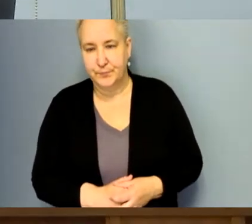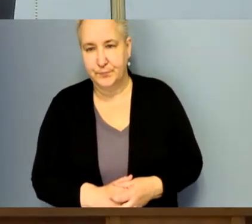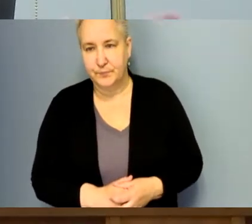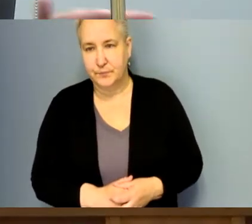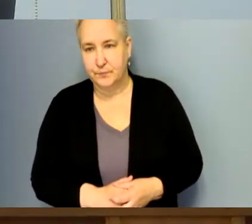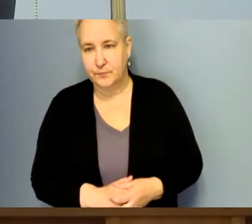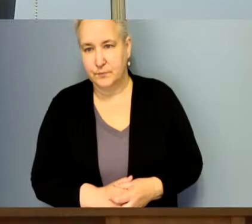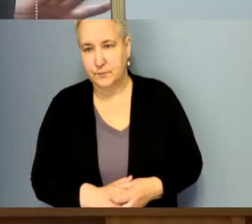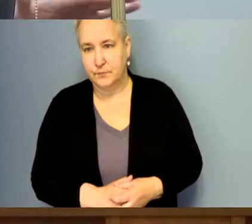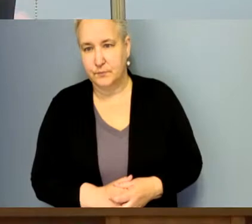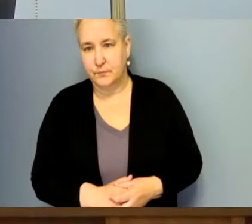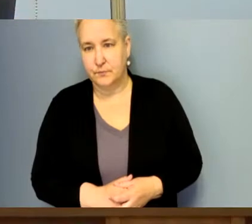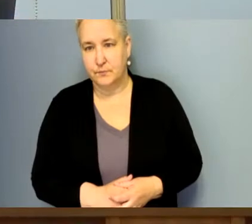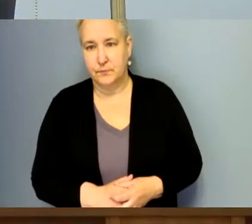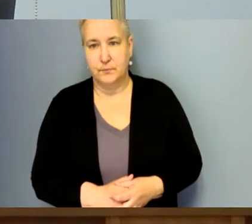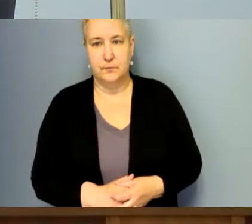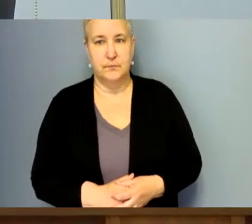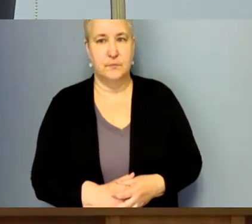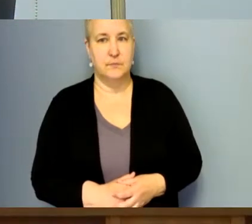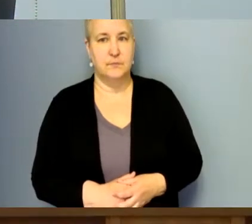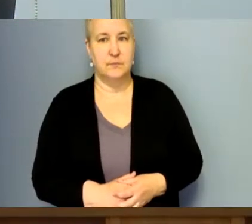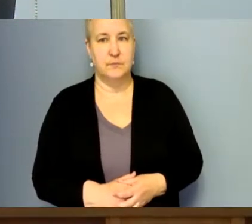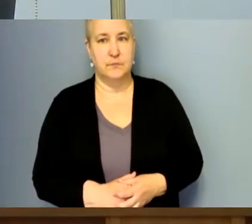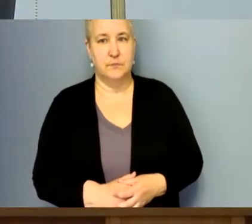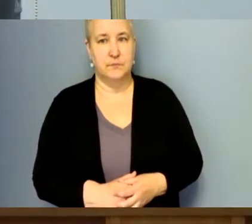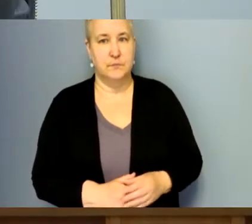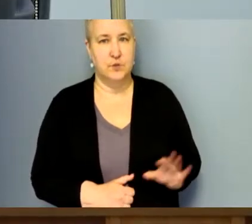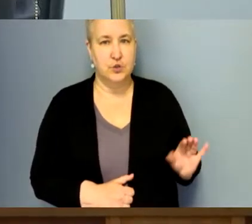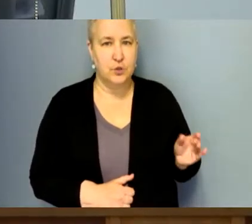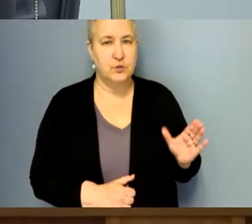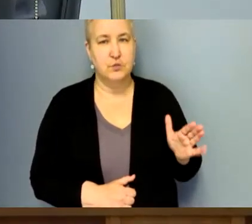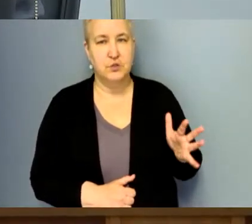Yeah, they're so-so. They're so-so.